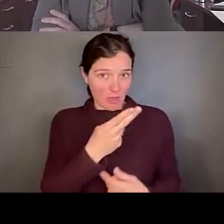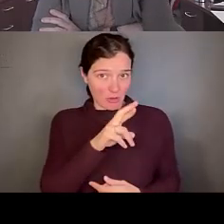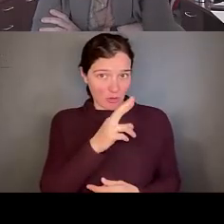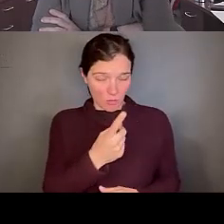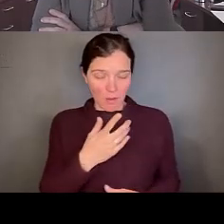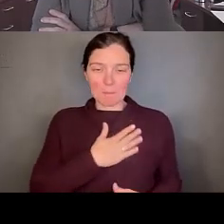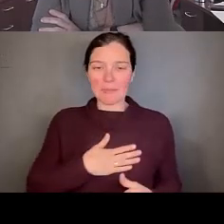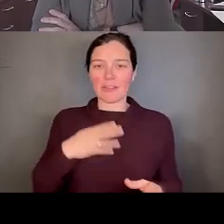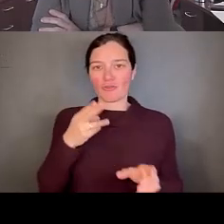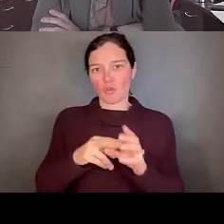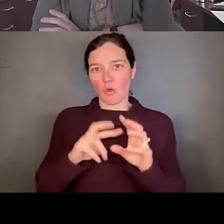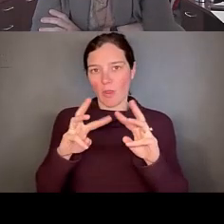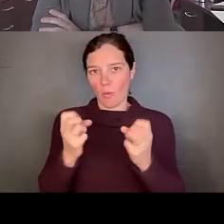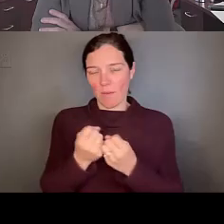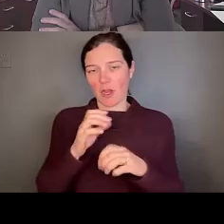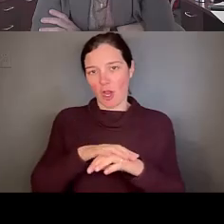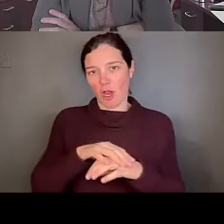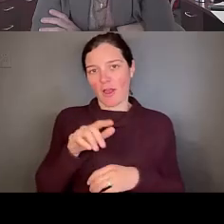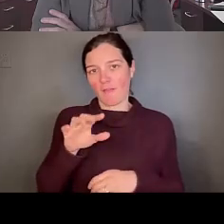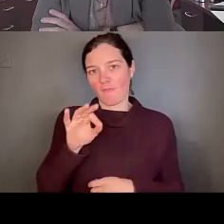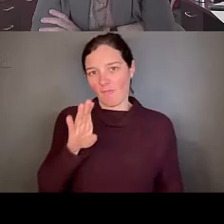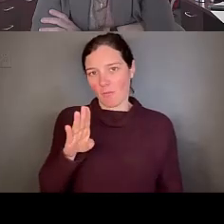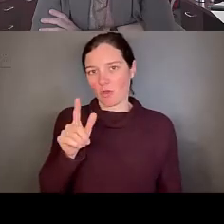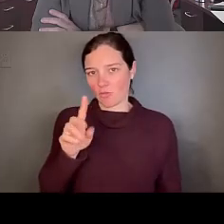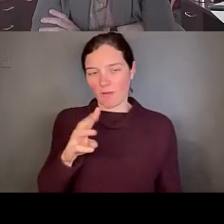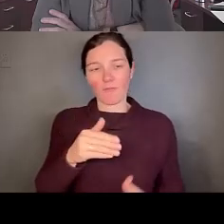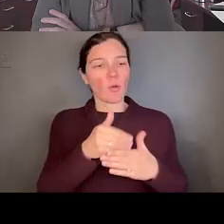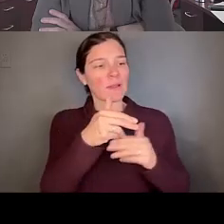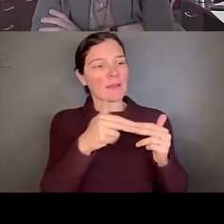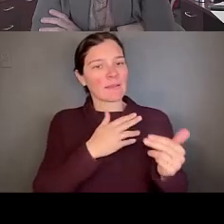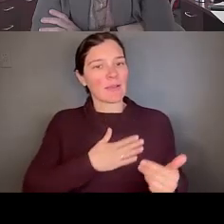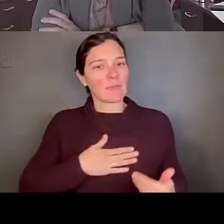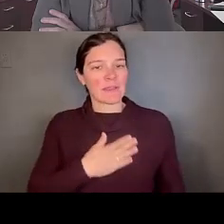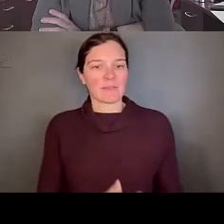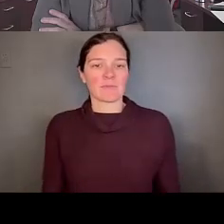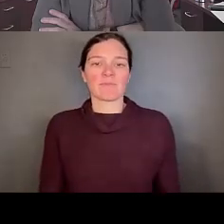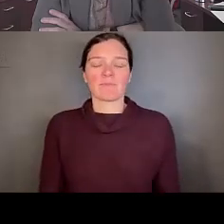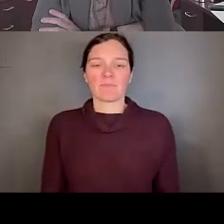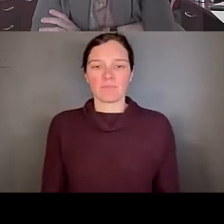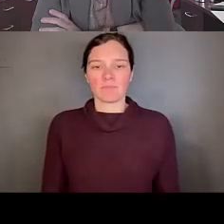please join our webinar on the 24th of February. Let's go to the next slide, please.